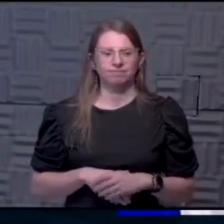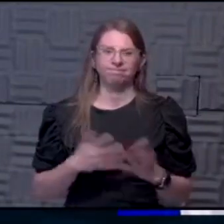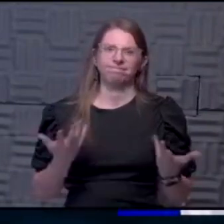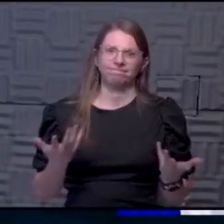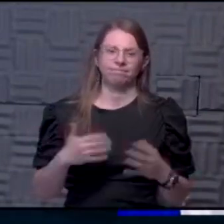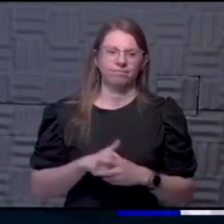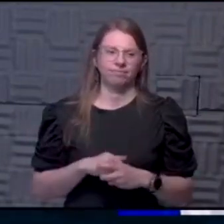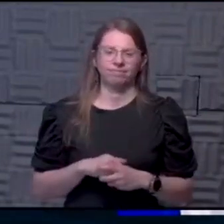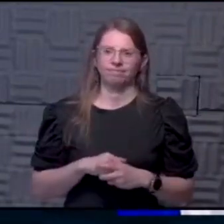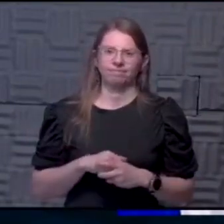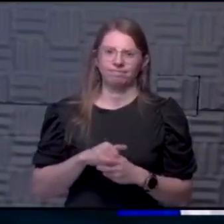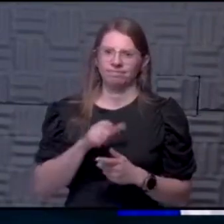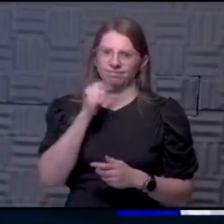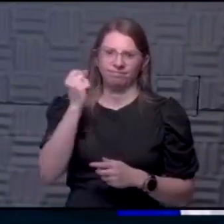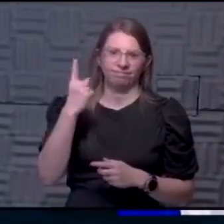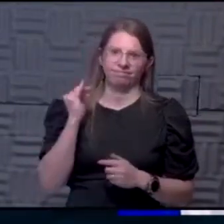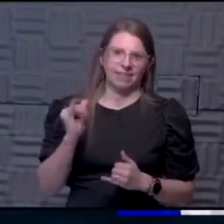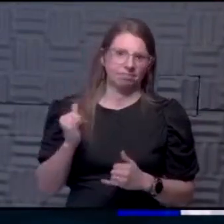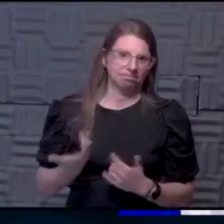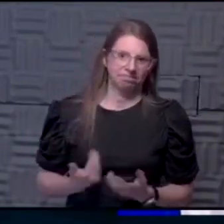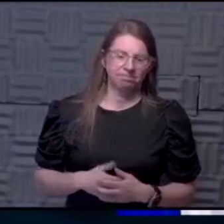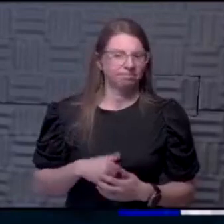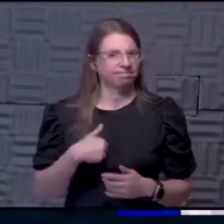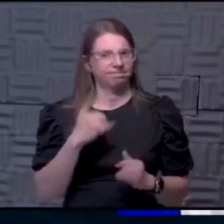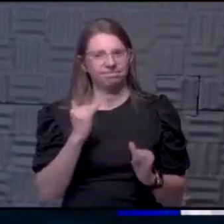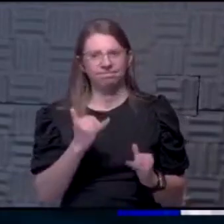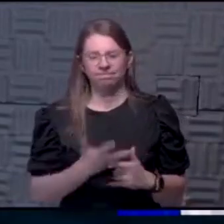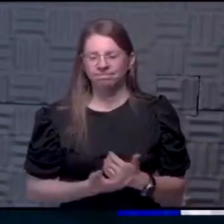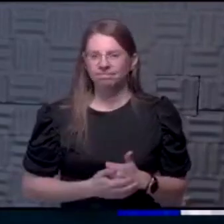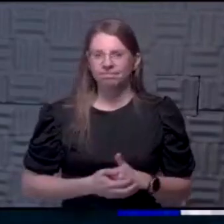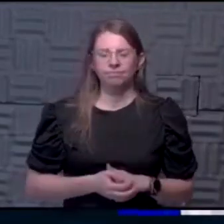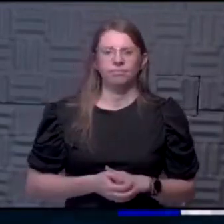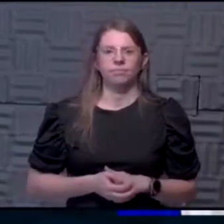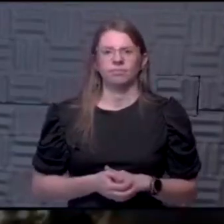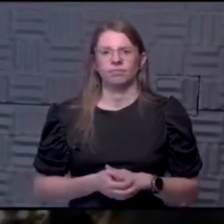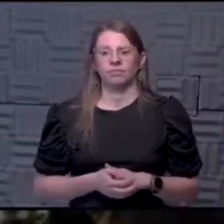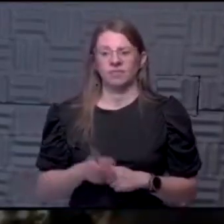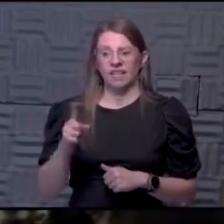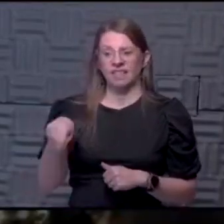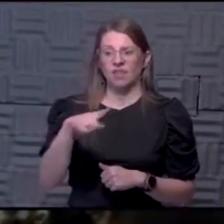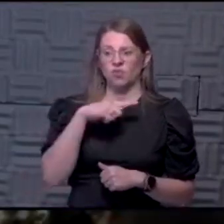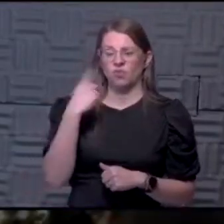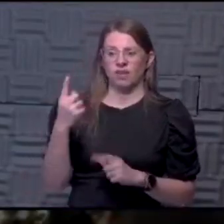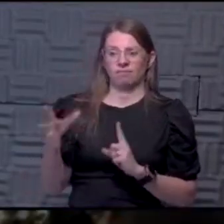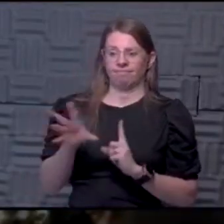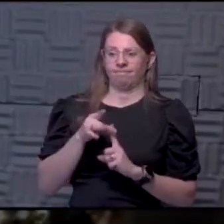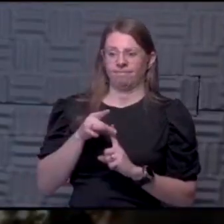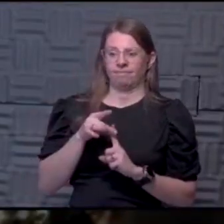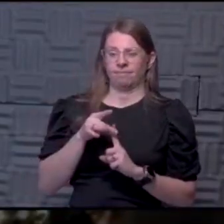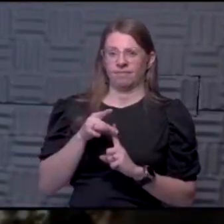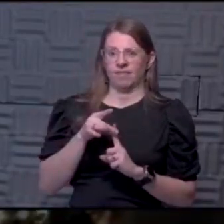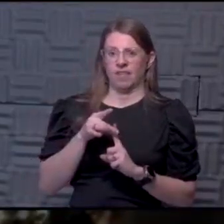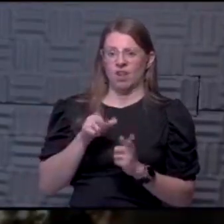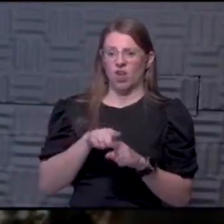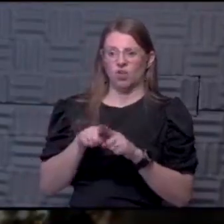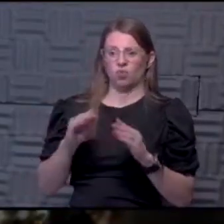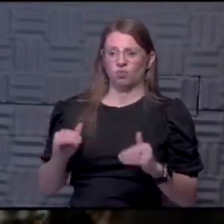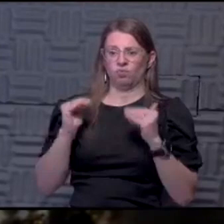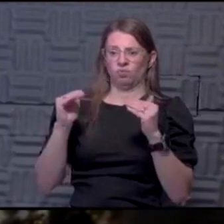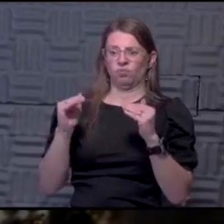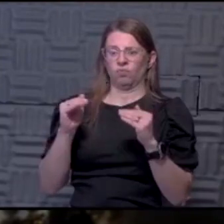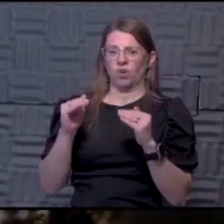Yeah. I don't get it either. And I don't get it. Yeah, they're at increased risk to acquire the illness and increased risk to transmit